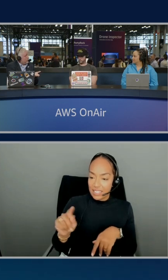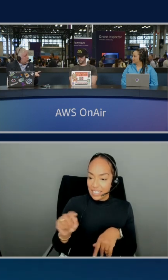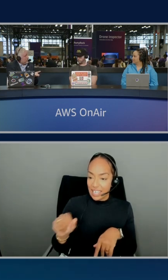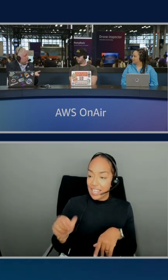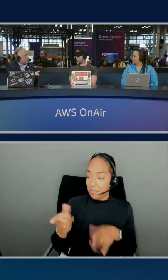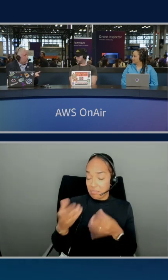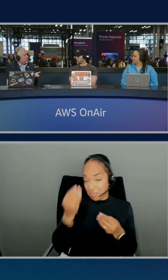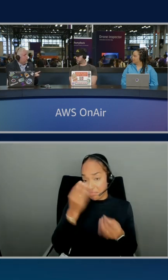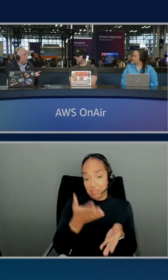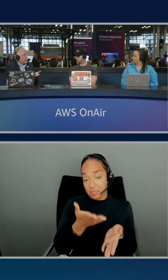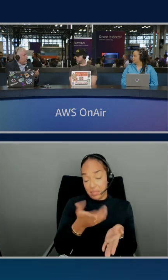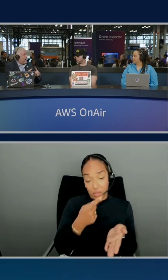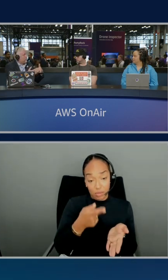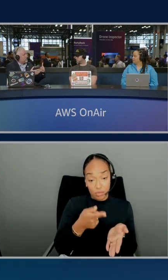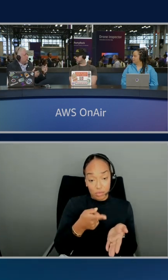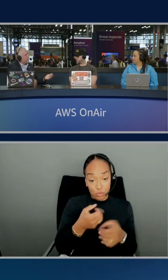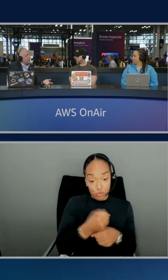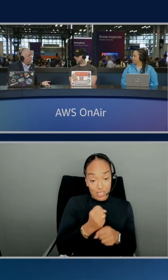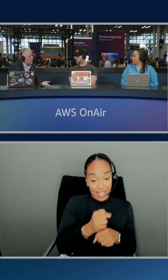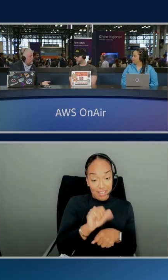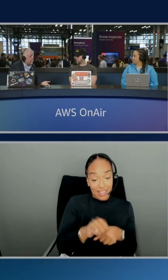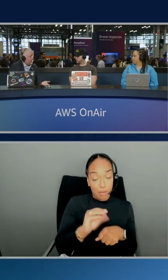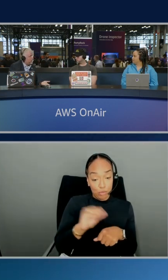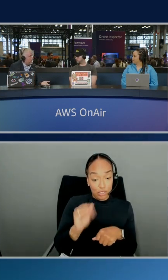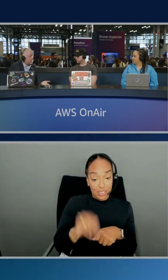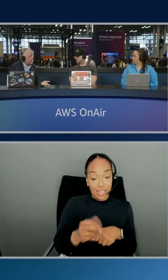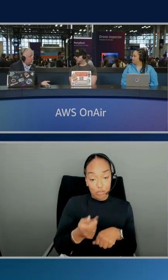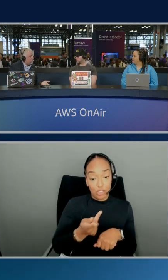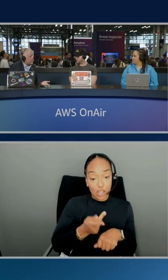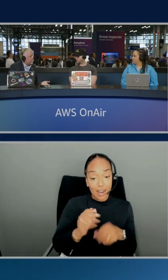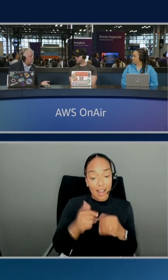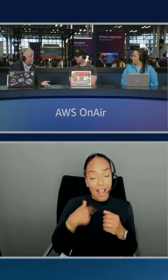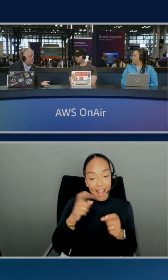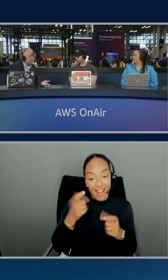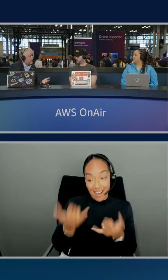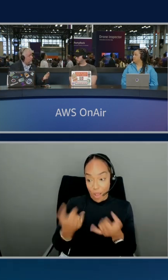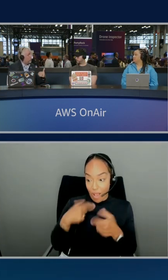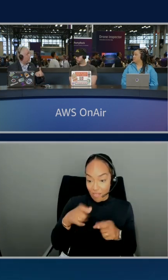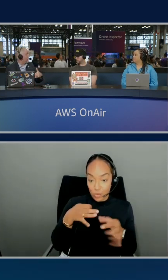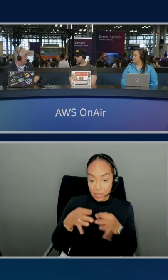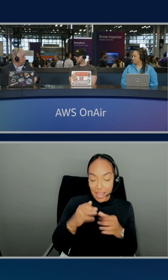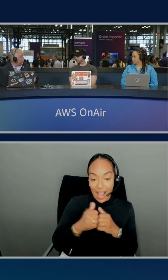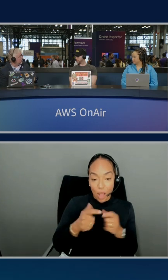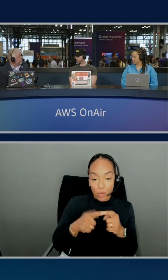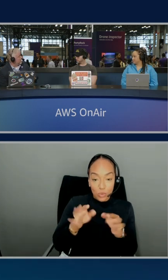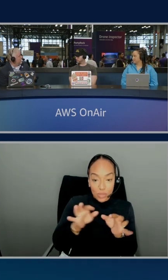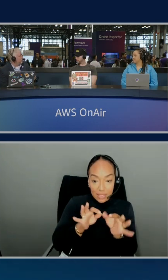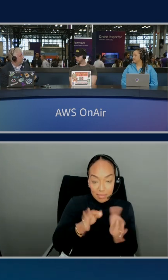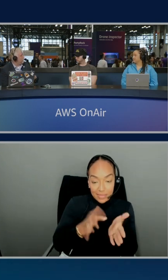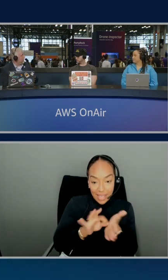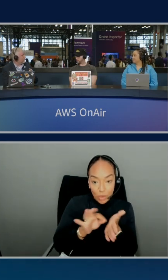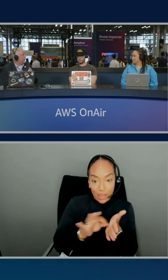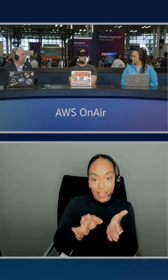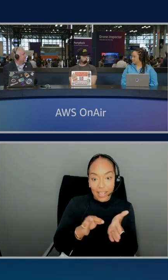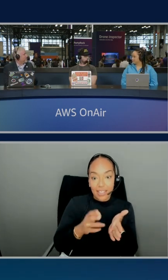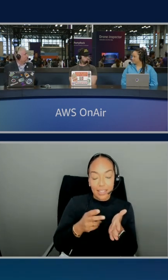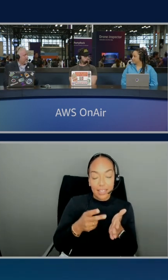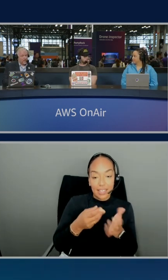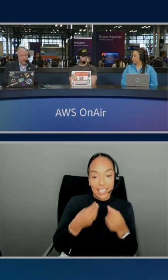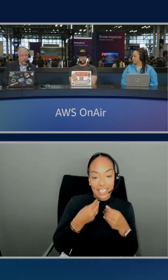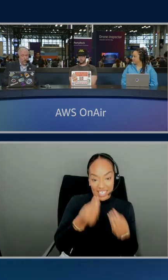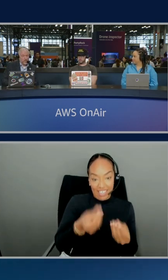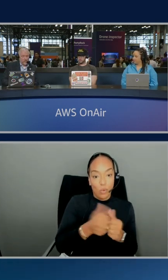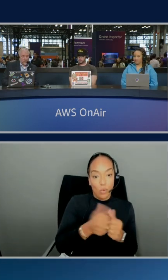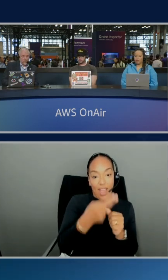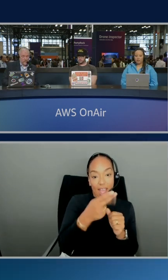the percentage returns. Now I have to explain to you how do you calculate the percentage returns given the open, high, low, close. But notice it knows